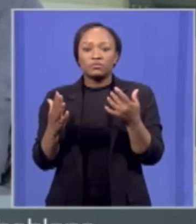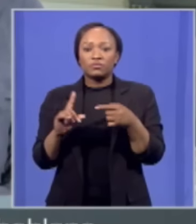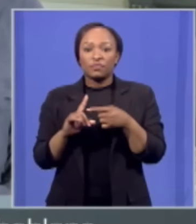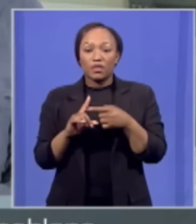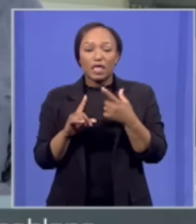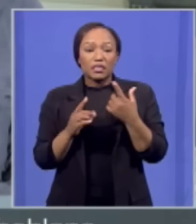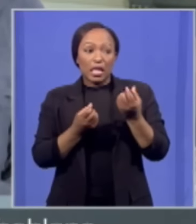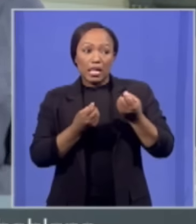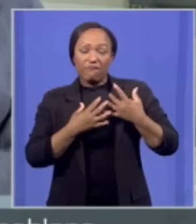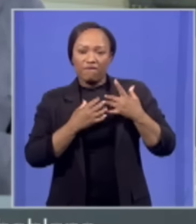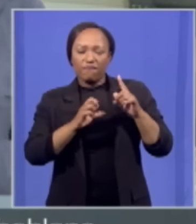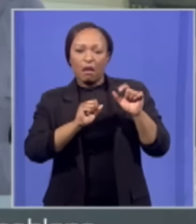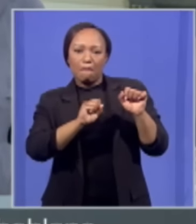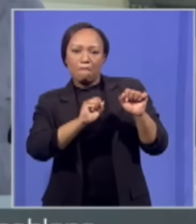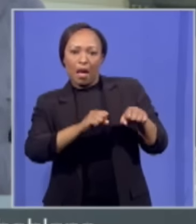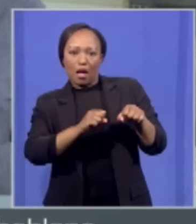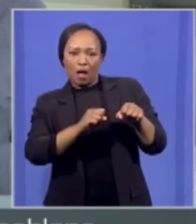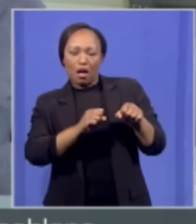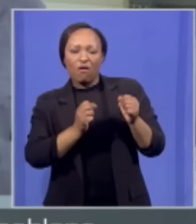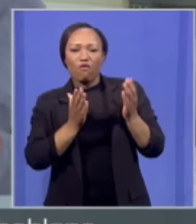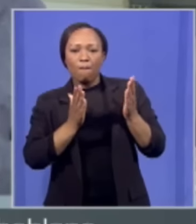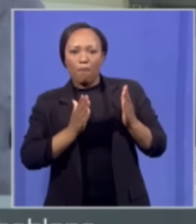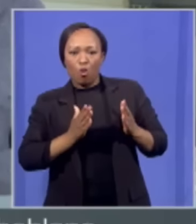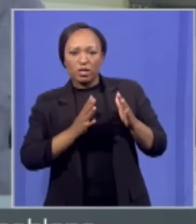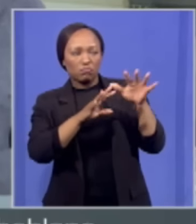permit to have the body of